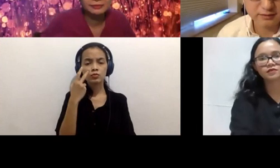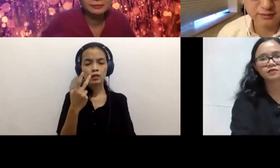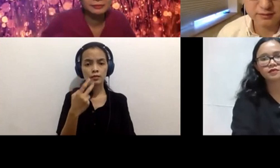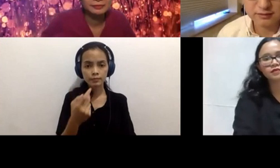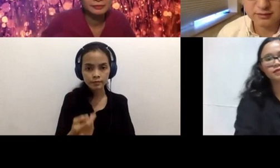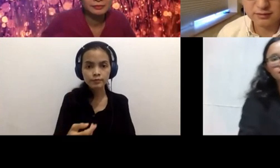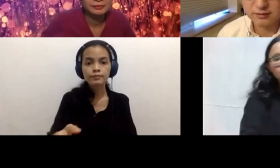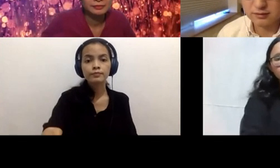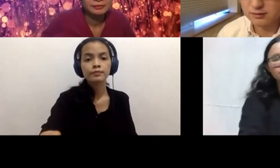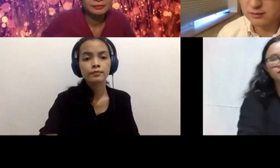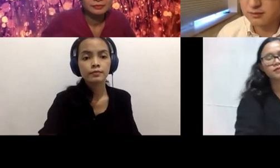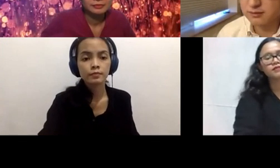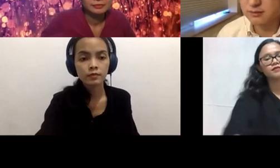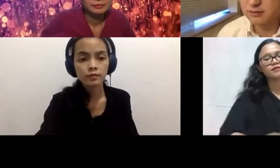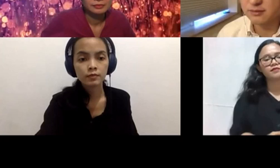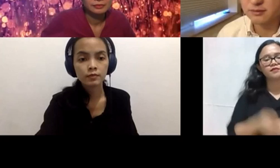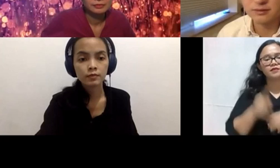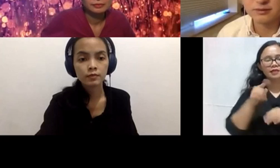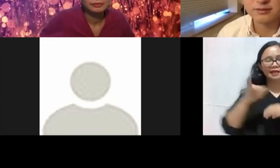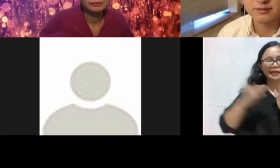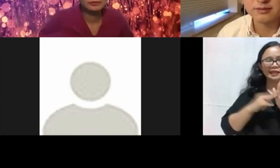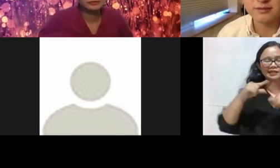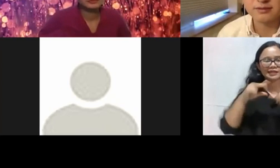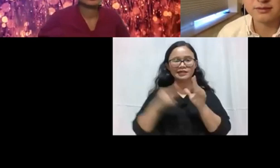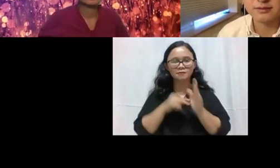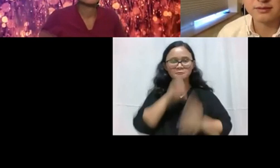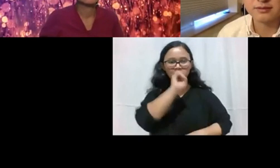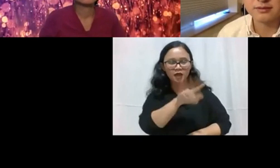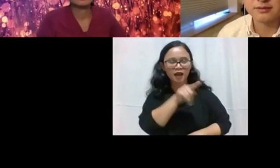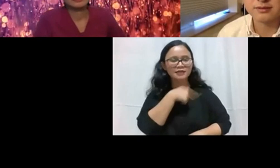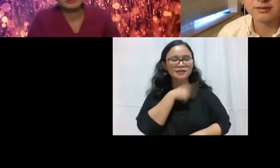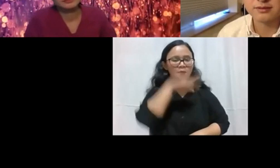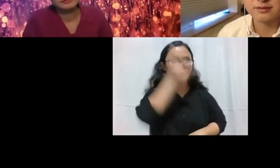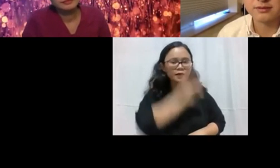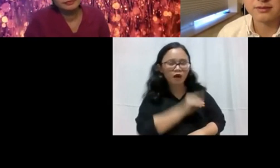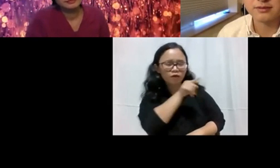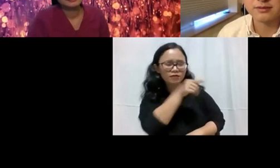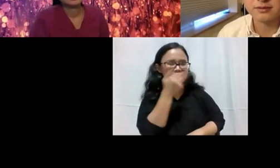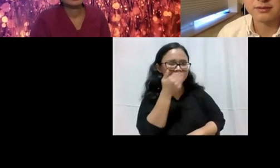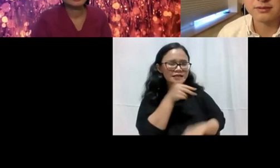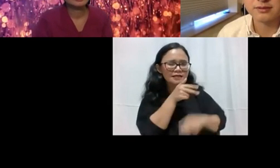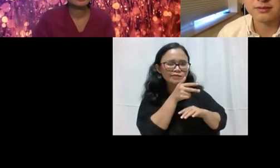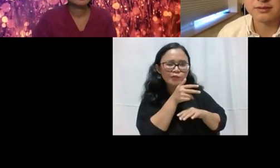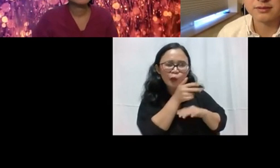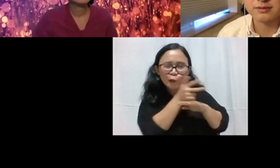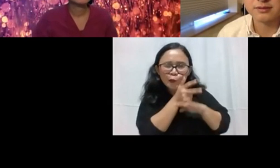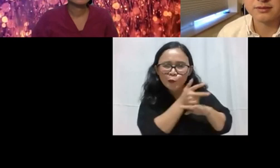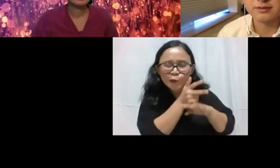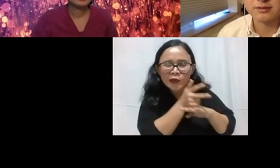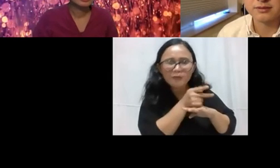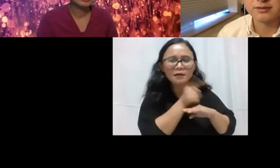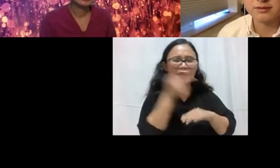your stories, your film can be used as advocacy tool for example, for the GSOs